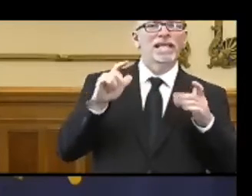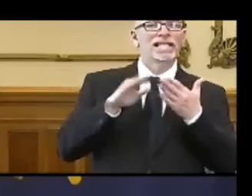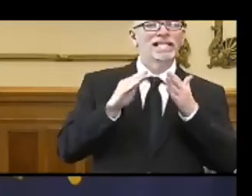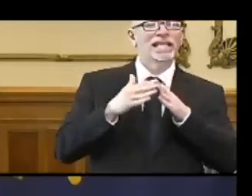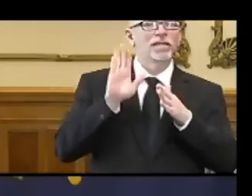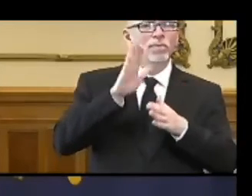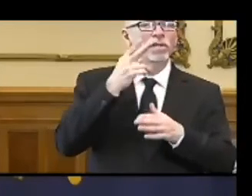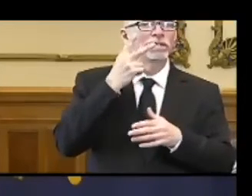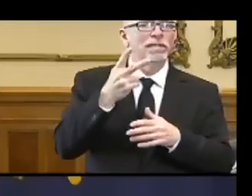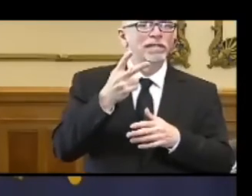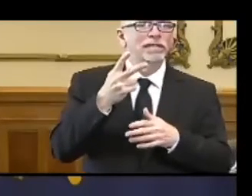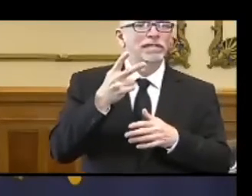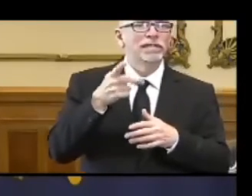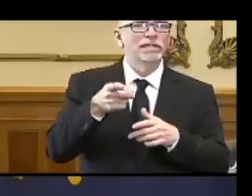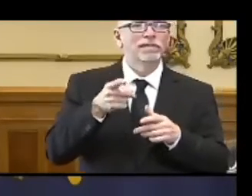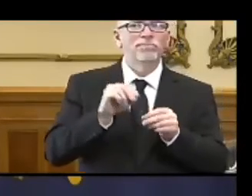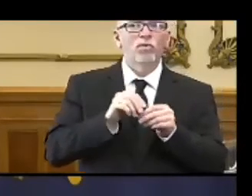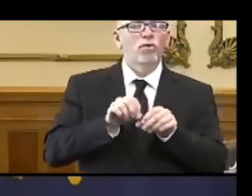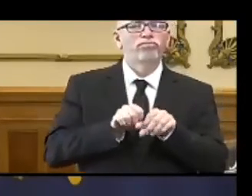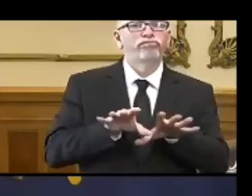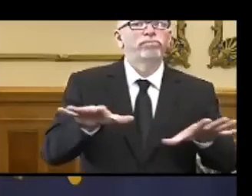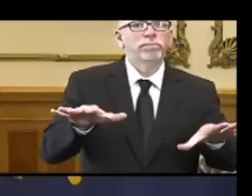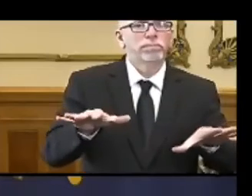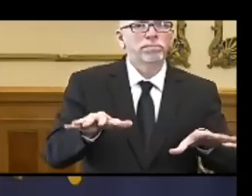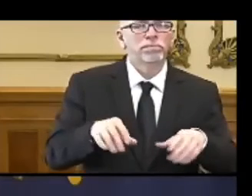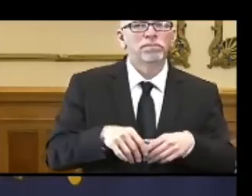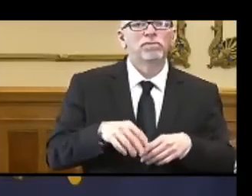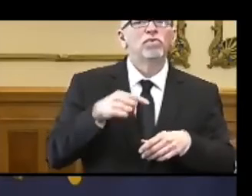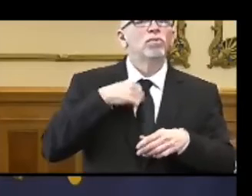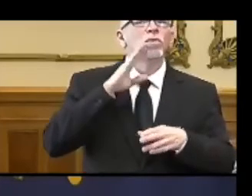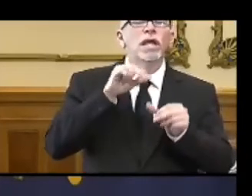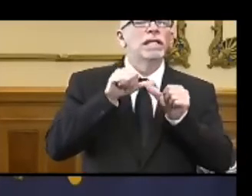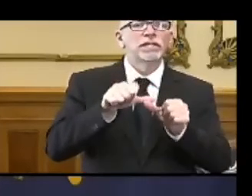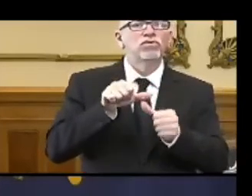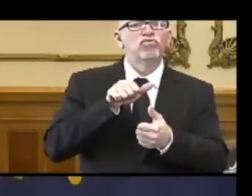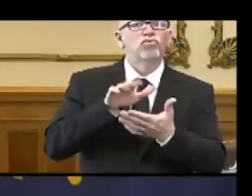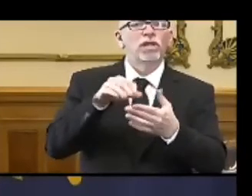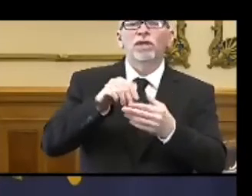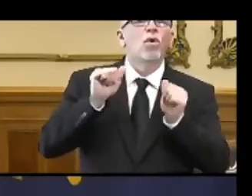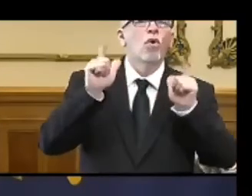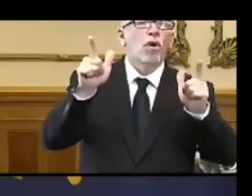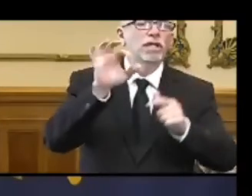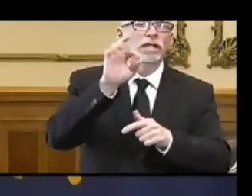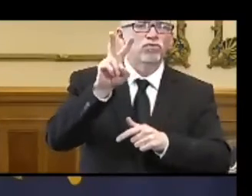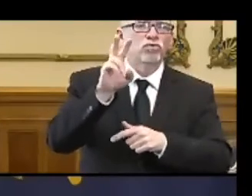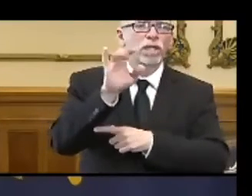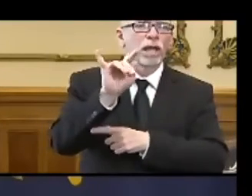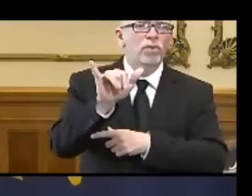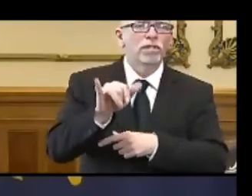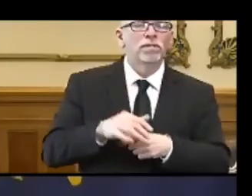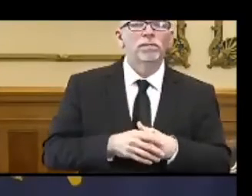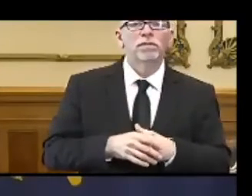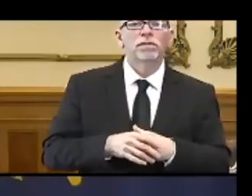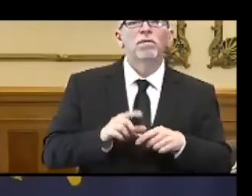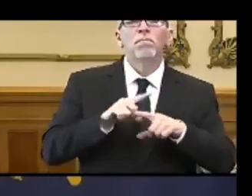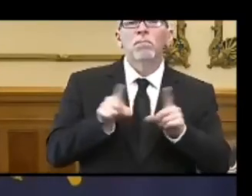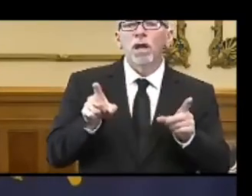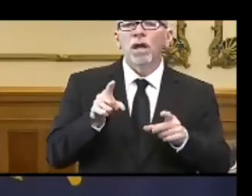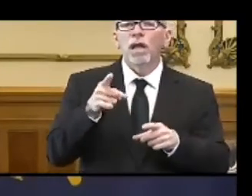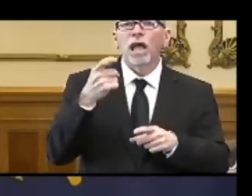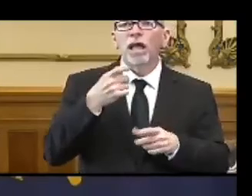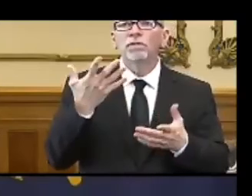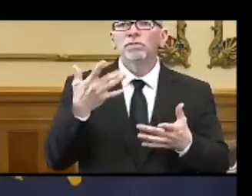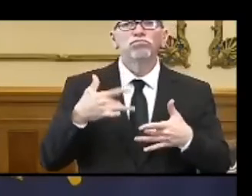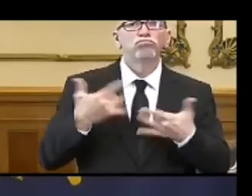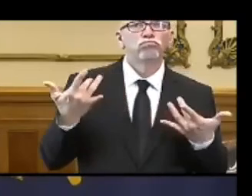see that spread trickle. So we'll continue to address it in all of our 92 counties. But when you ask what is